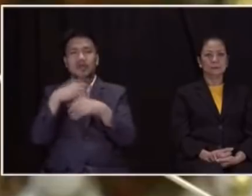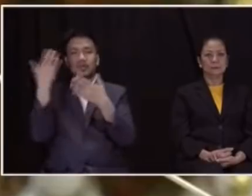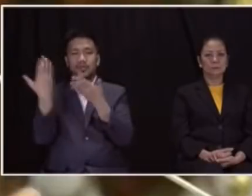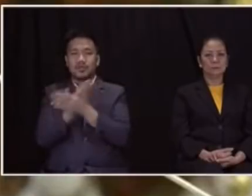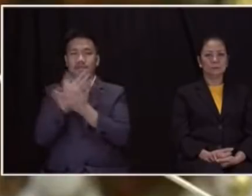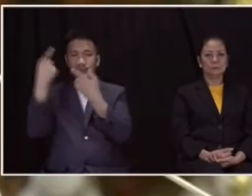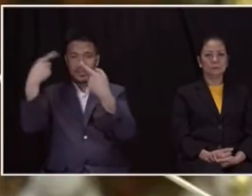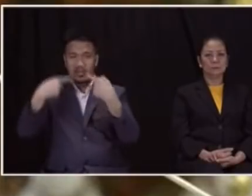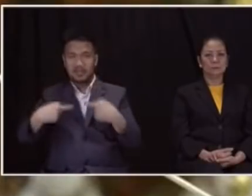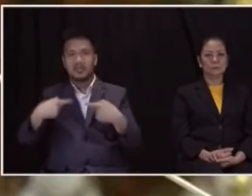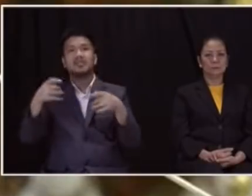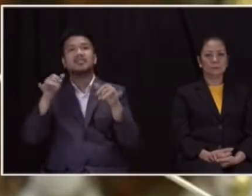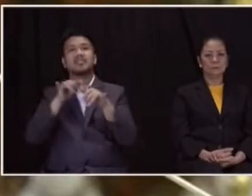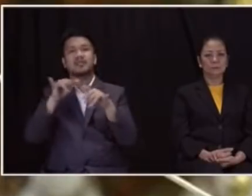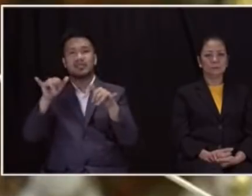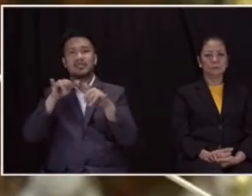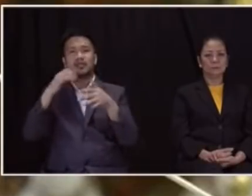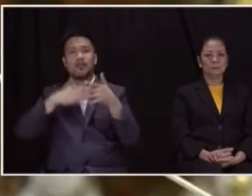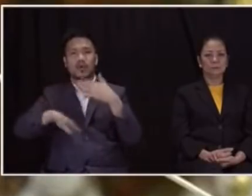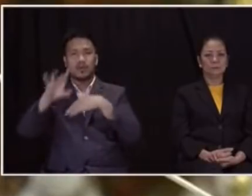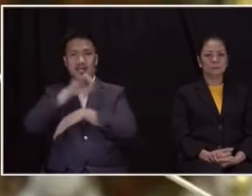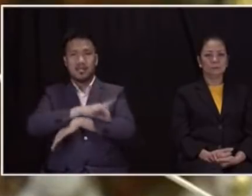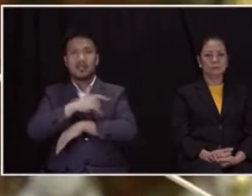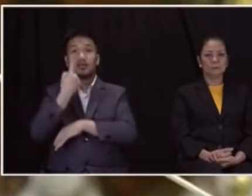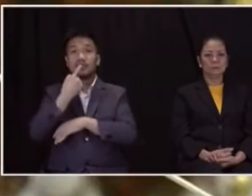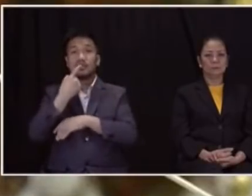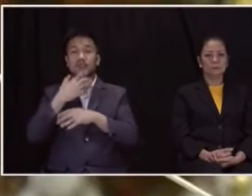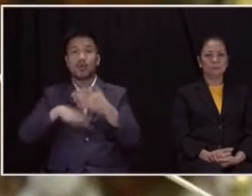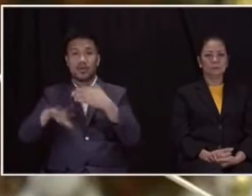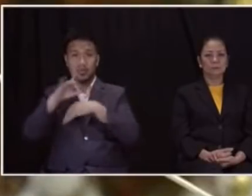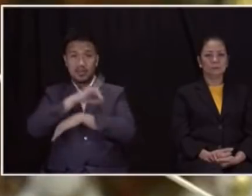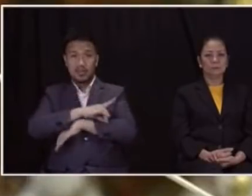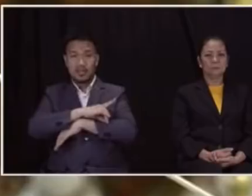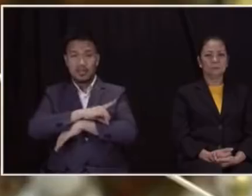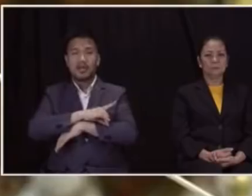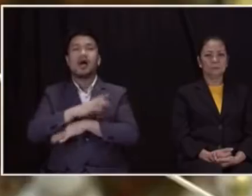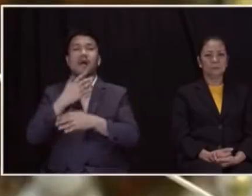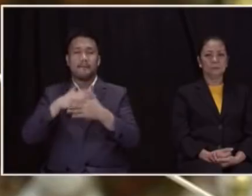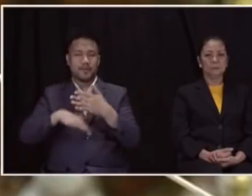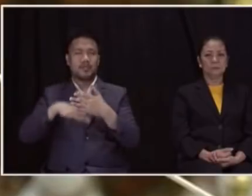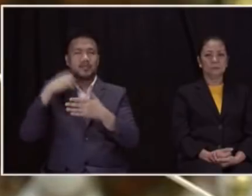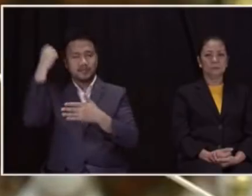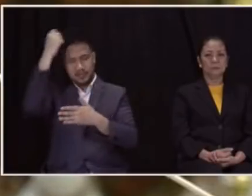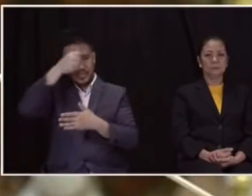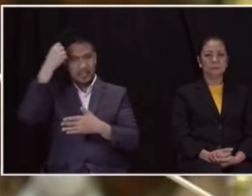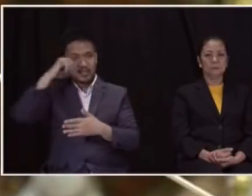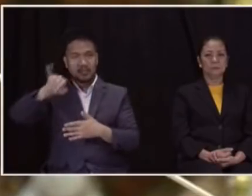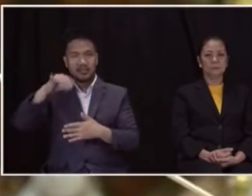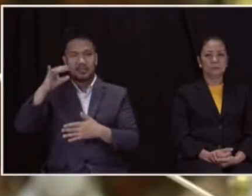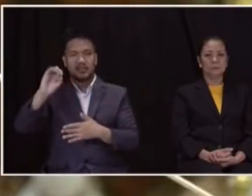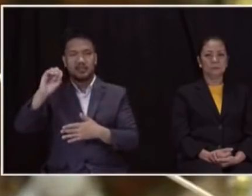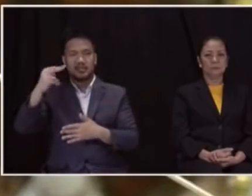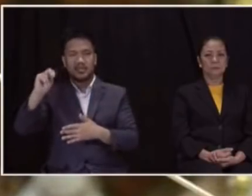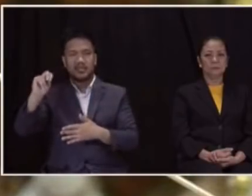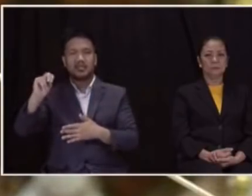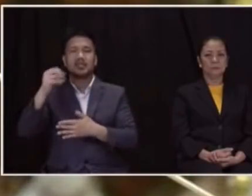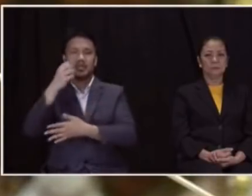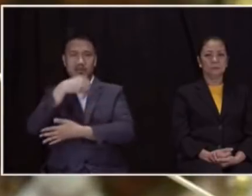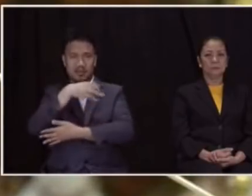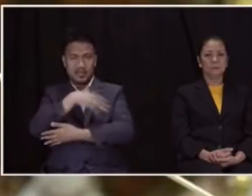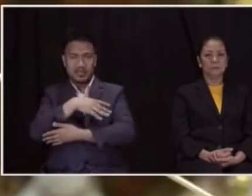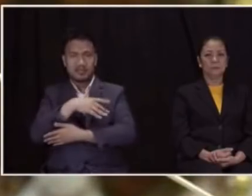on a birthday. The birthday, the Nativity of St. John the Baptist. The